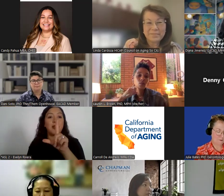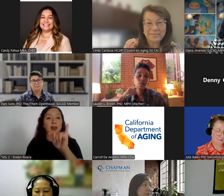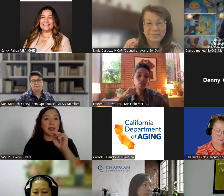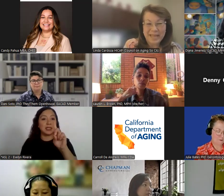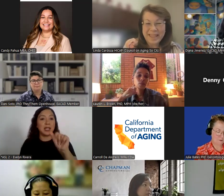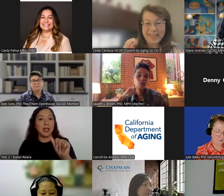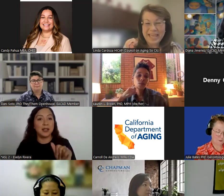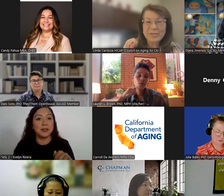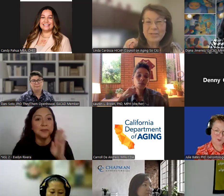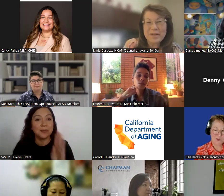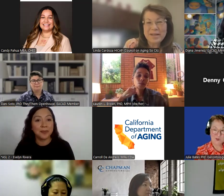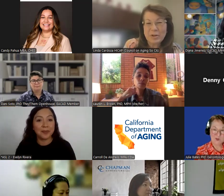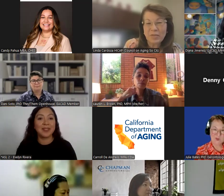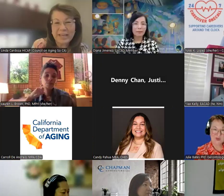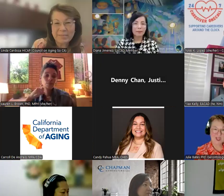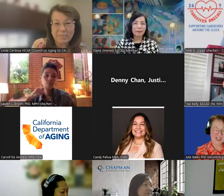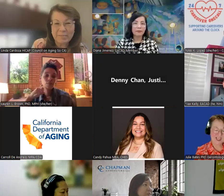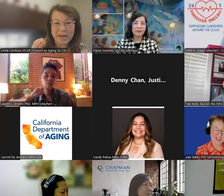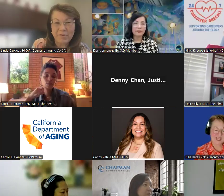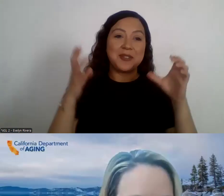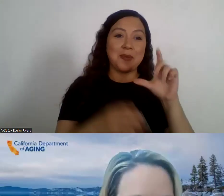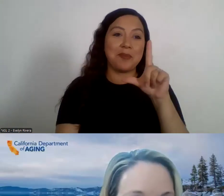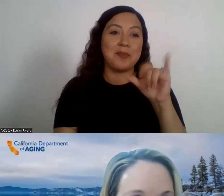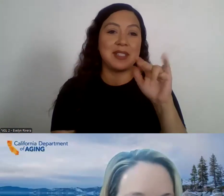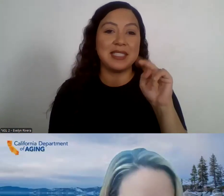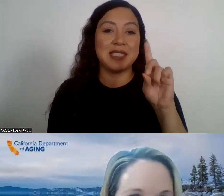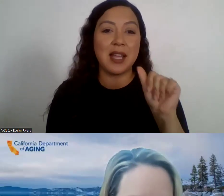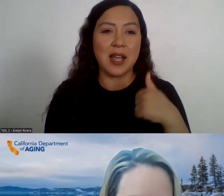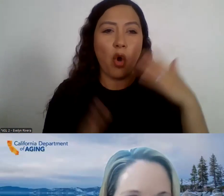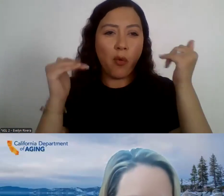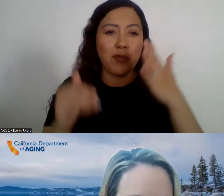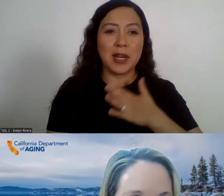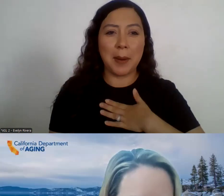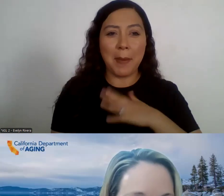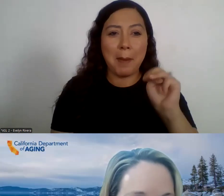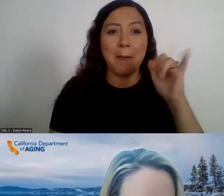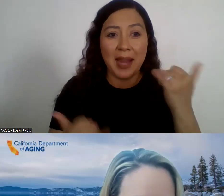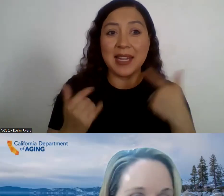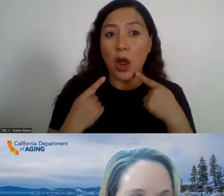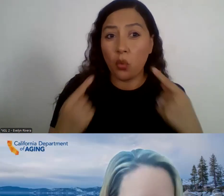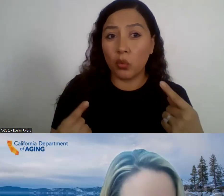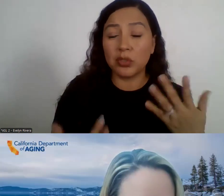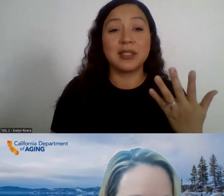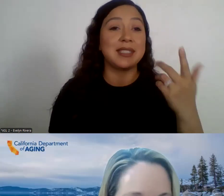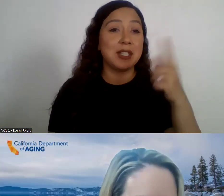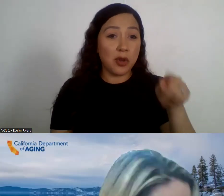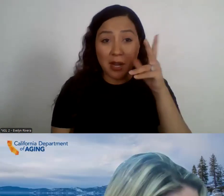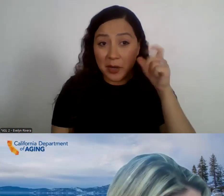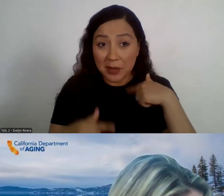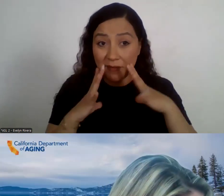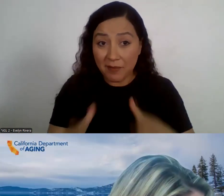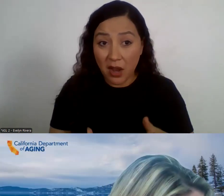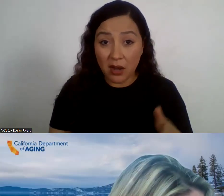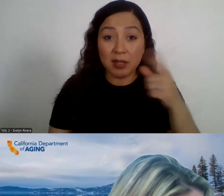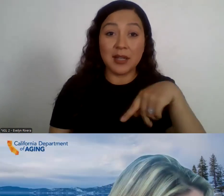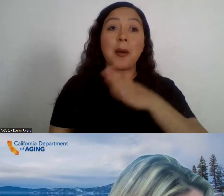HICAP representative. Thank you so much. Hopefully, my microphone is now working and you can hear me fine. For those of you,